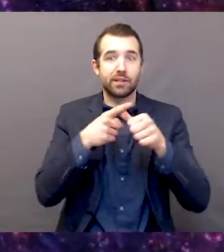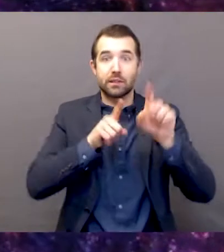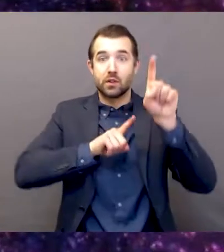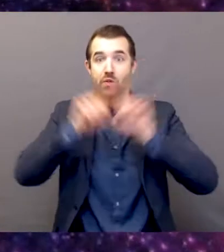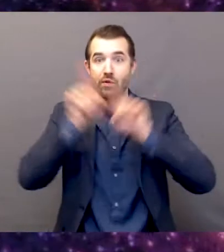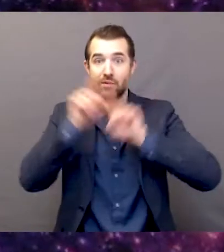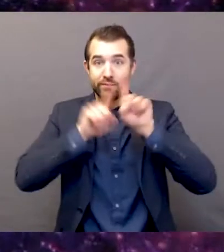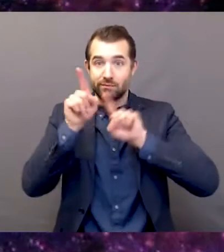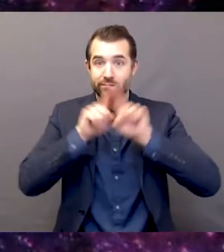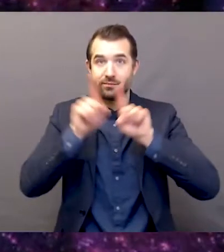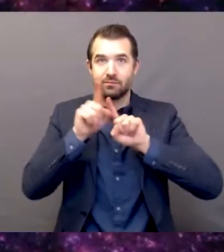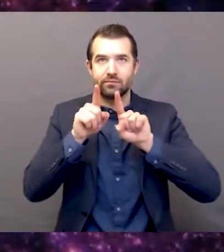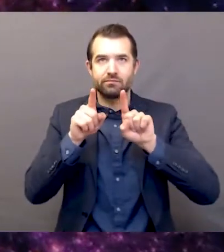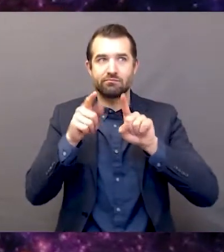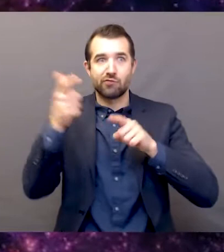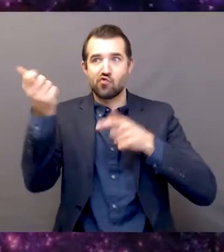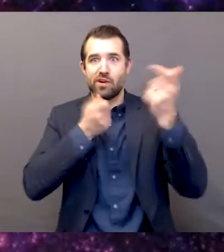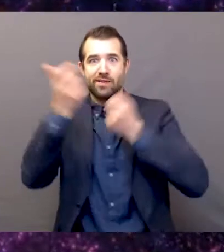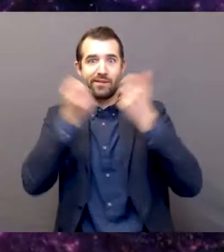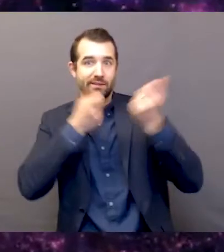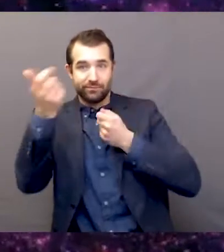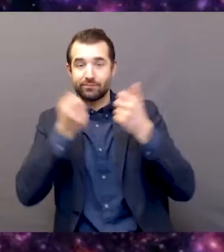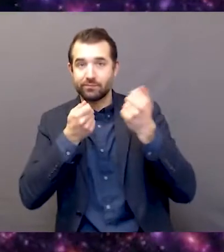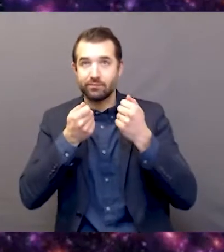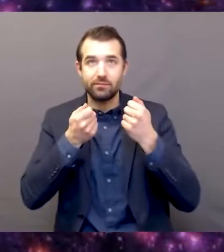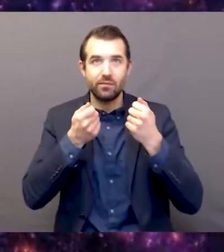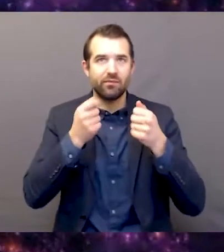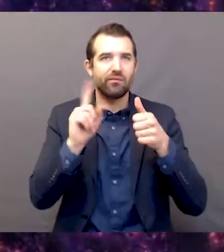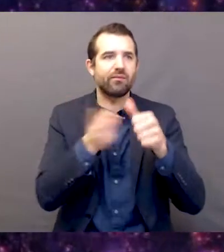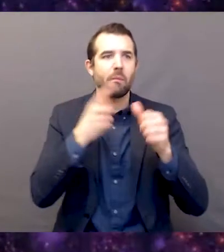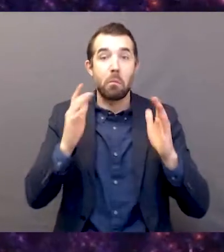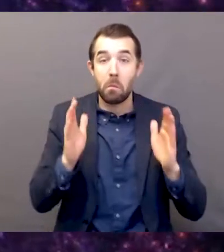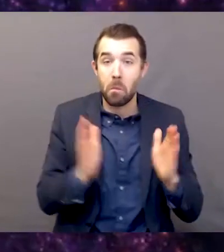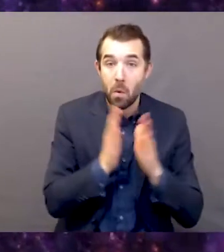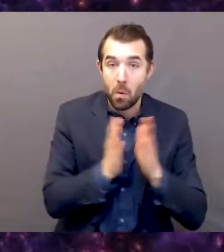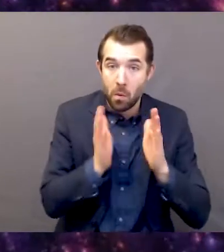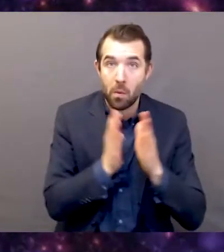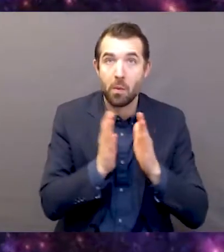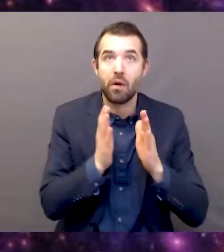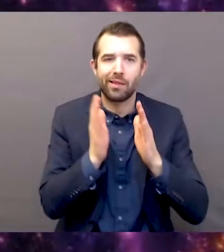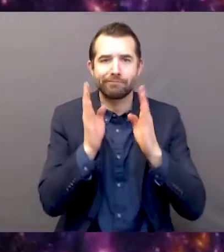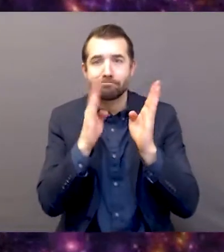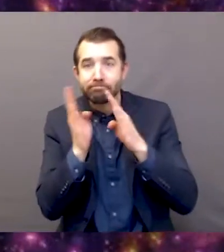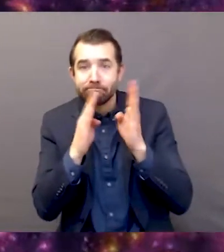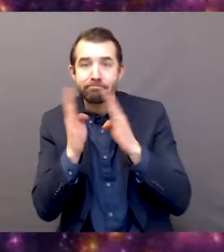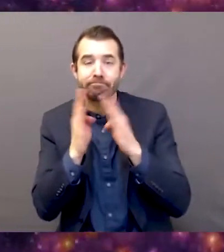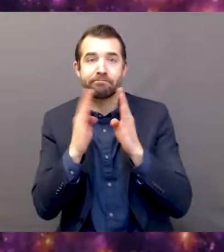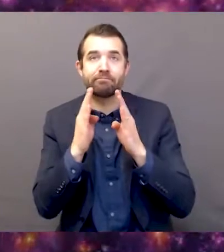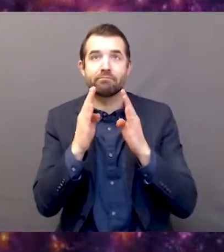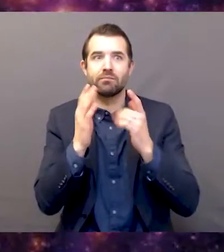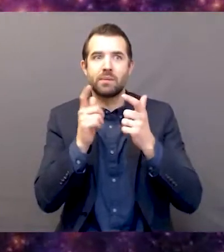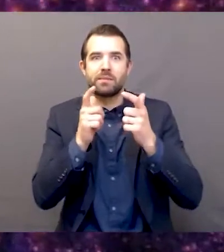formed. Gravity has been working all along to create these dark matter potential wells, from first small fluctuations, you see a small fluctuation